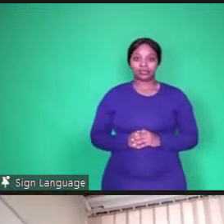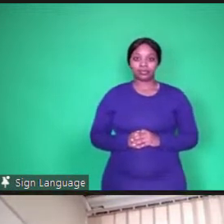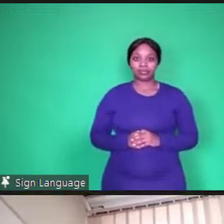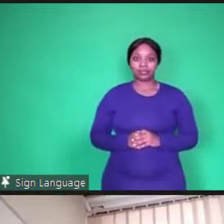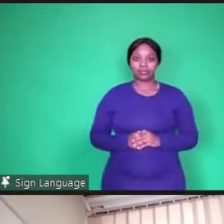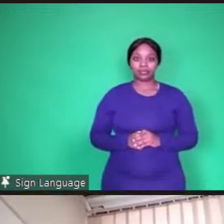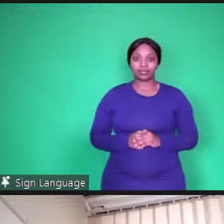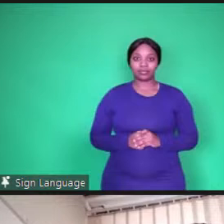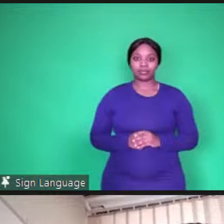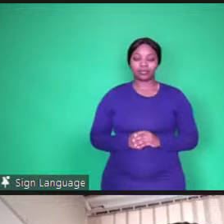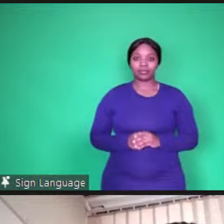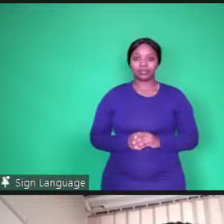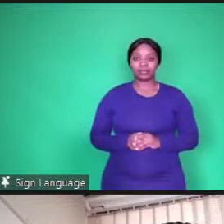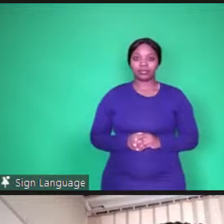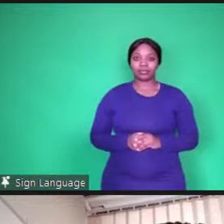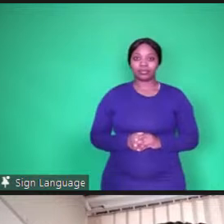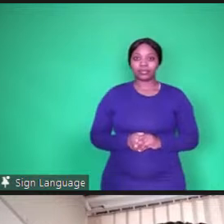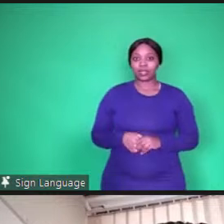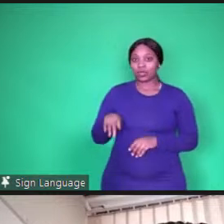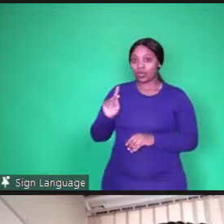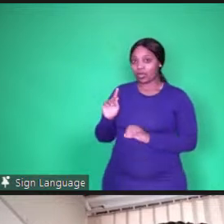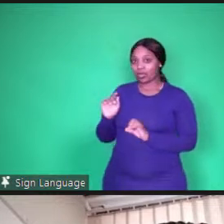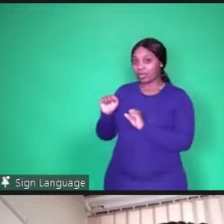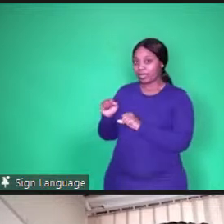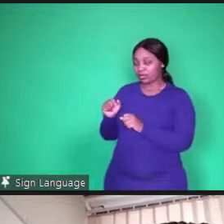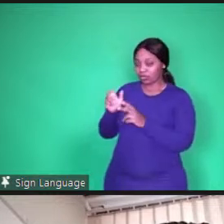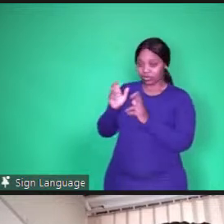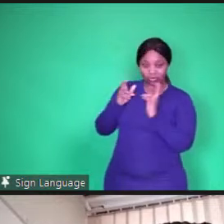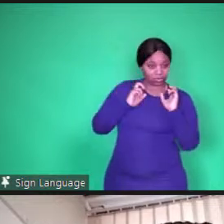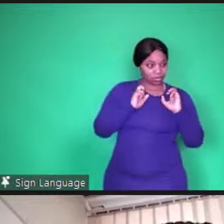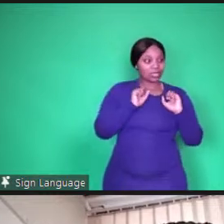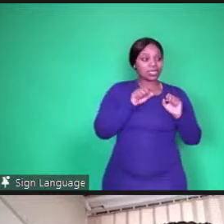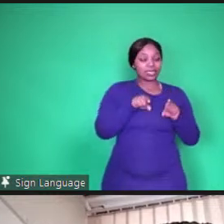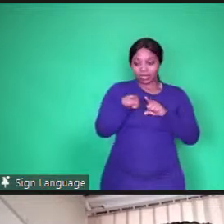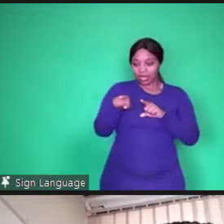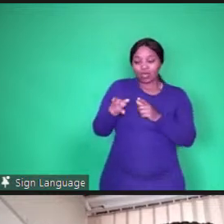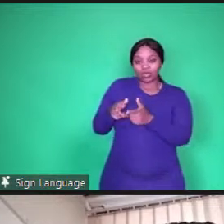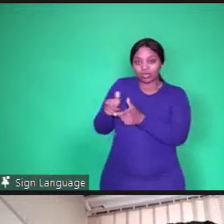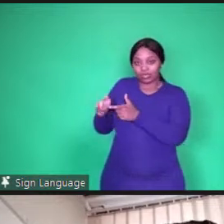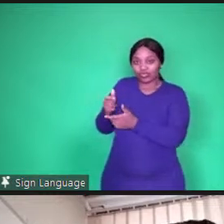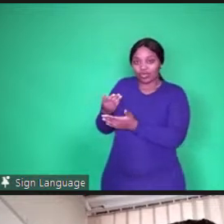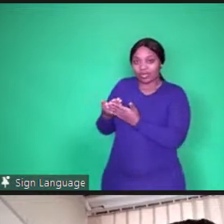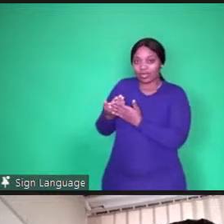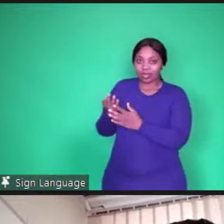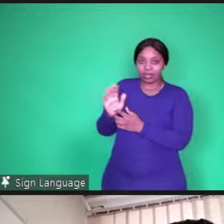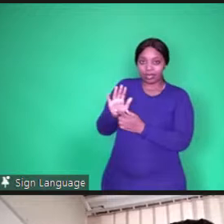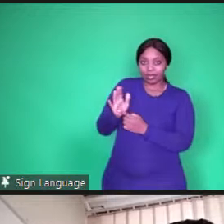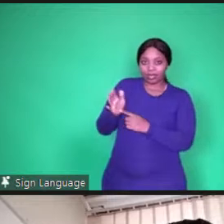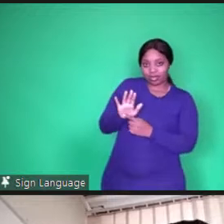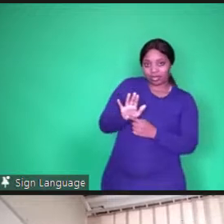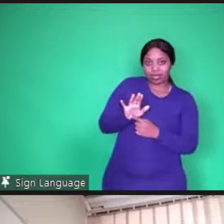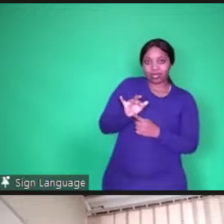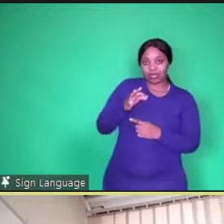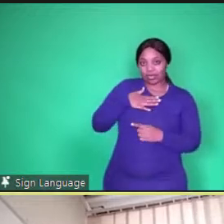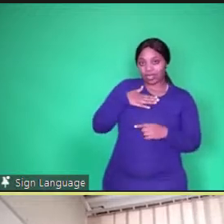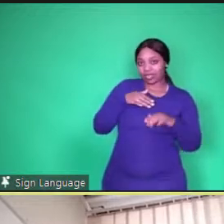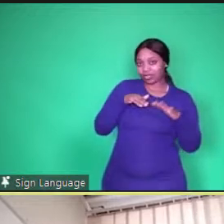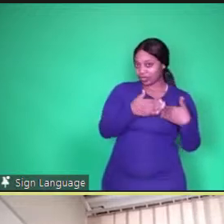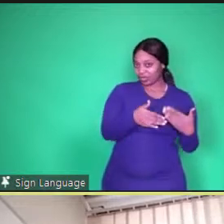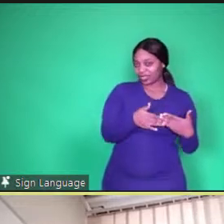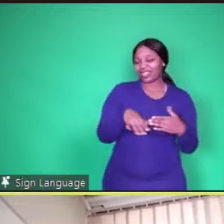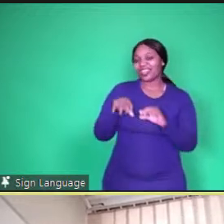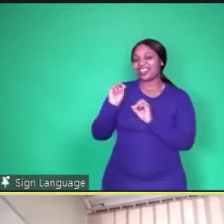Nkwankulu? Hi, can you hear me? Yes, we can. You also have control of your slides if you would like to proceed. Oh, okay.